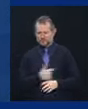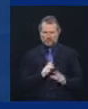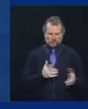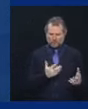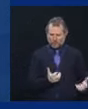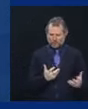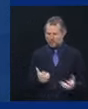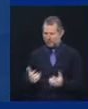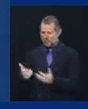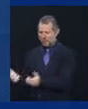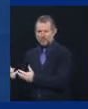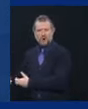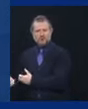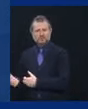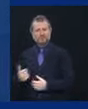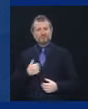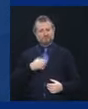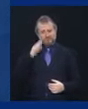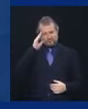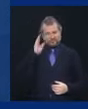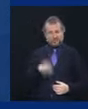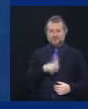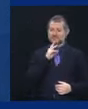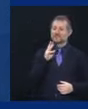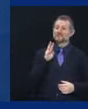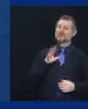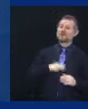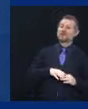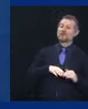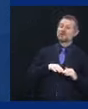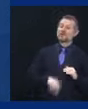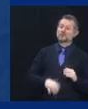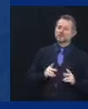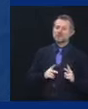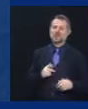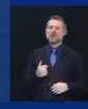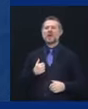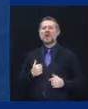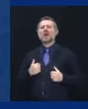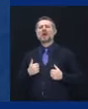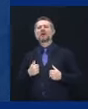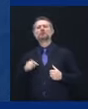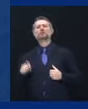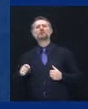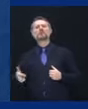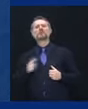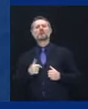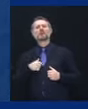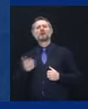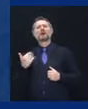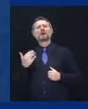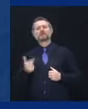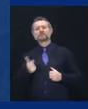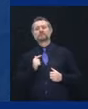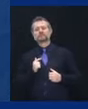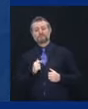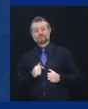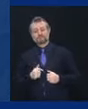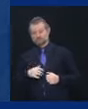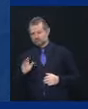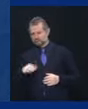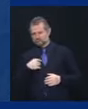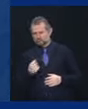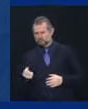65 are saying, why not me? I understand there are thousands of people